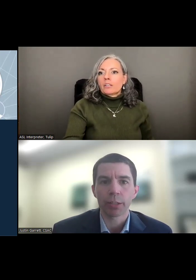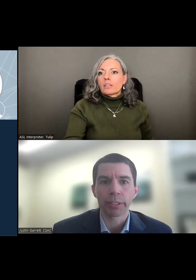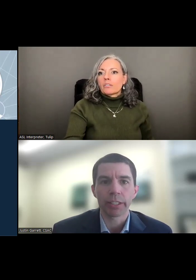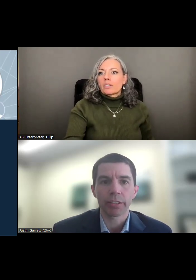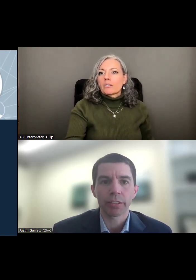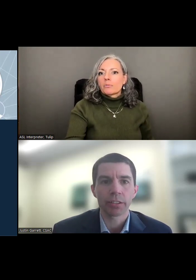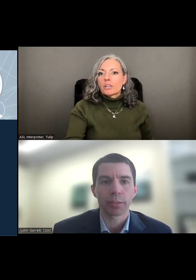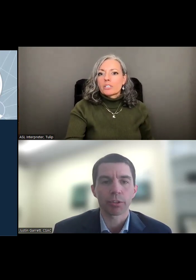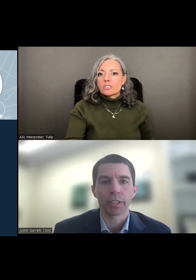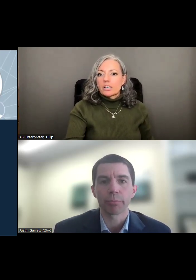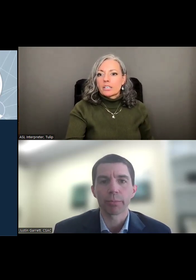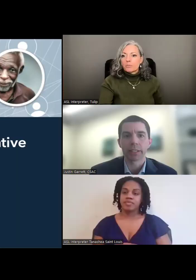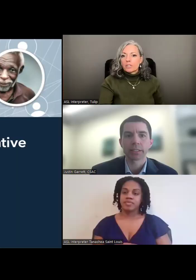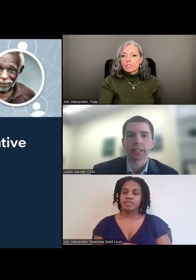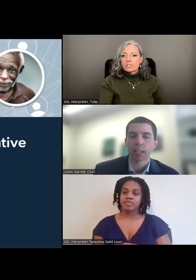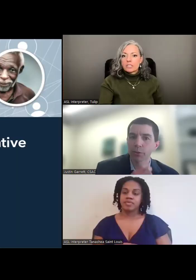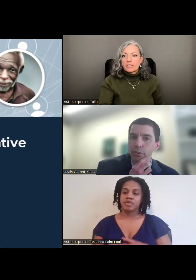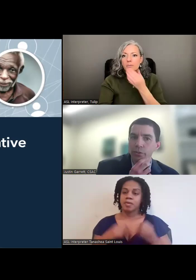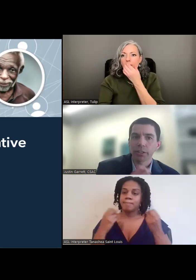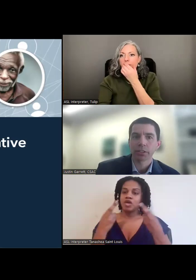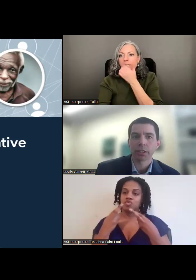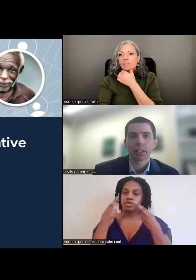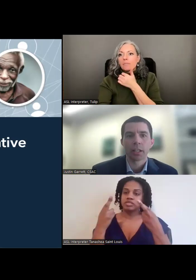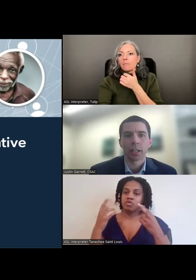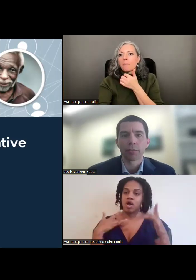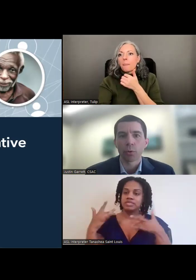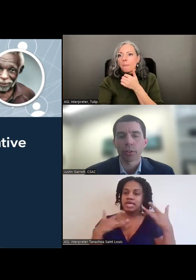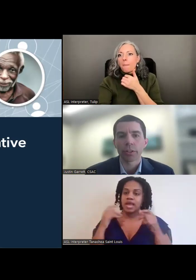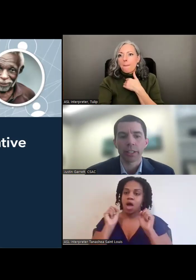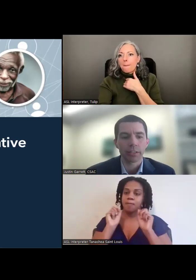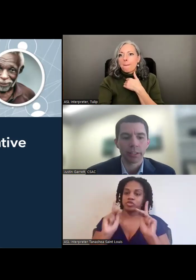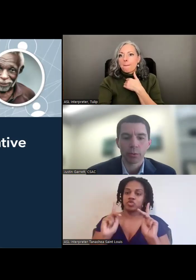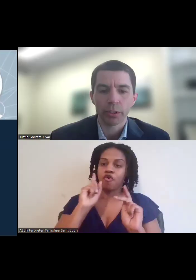of recommendations that present many exciting opportunities